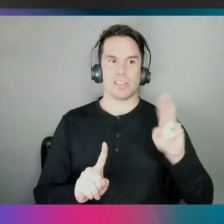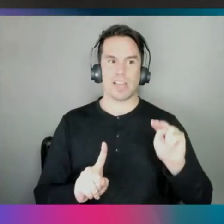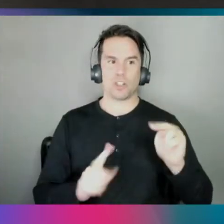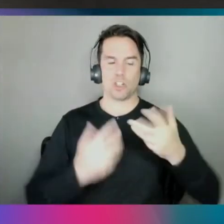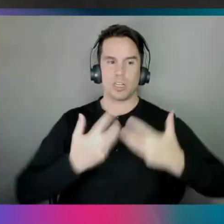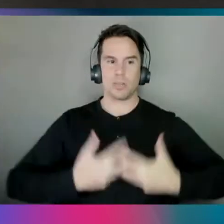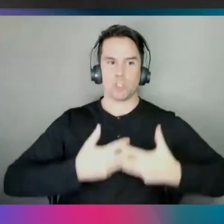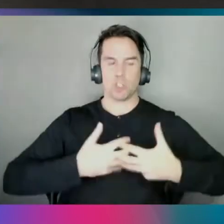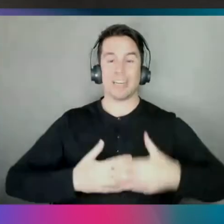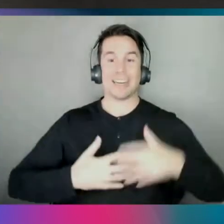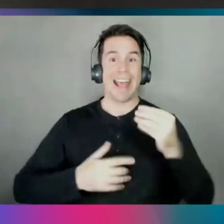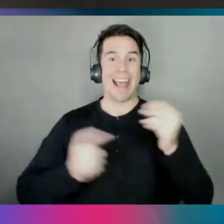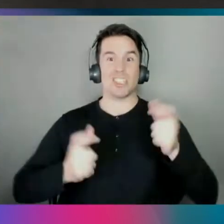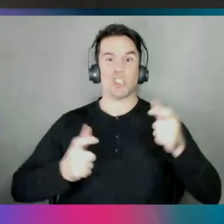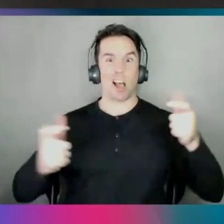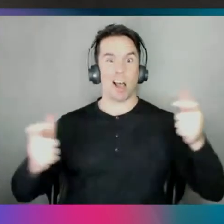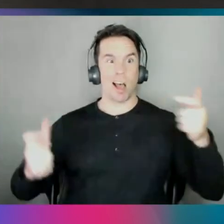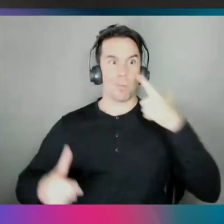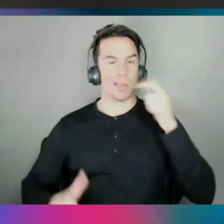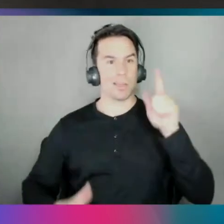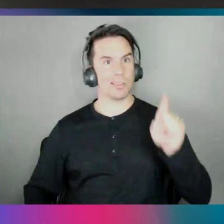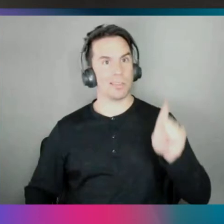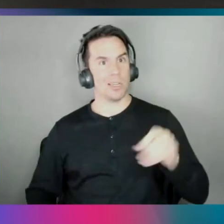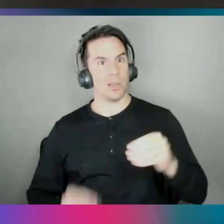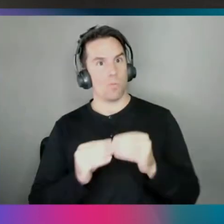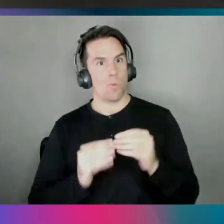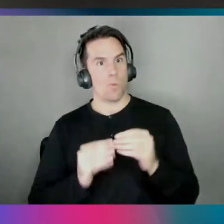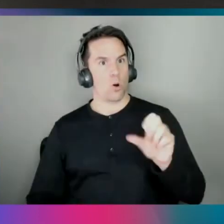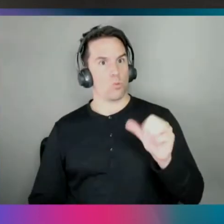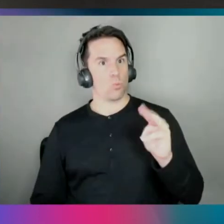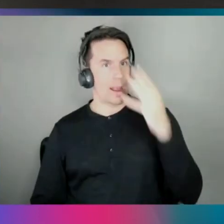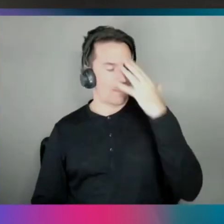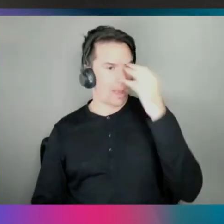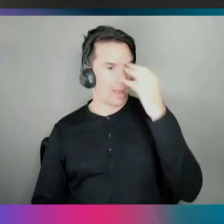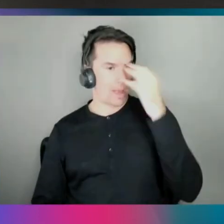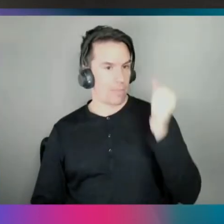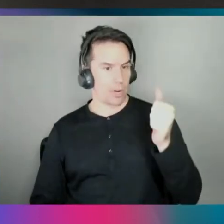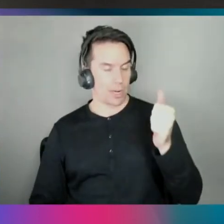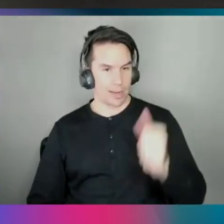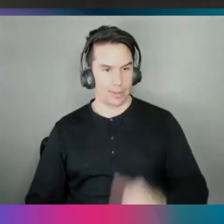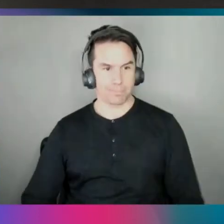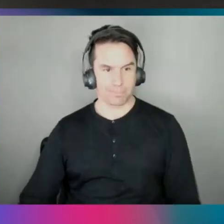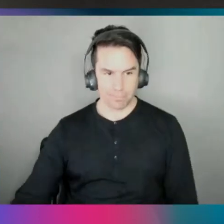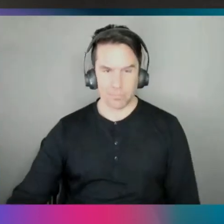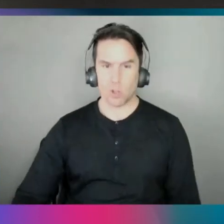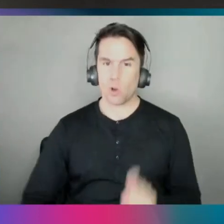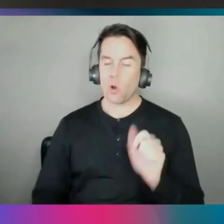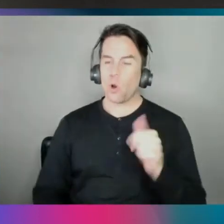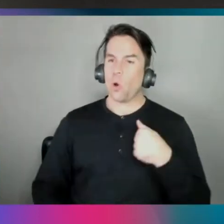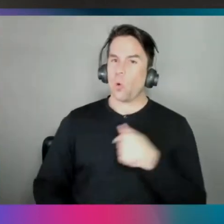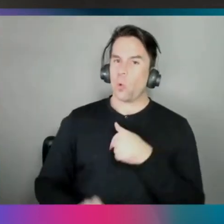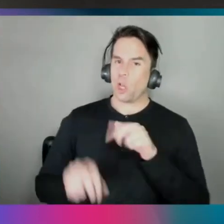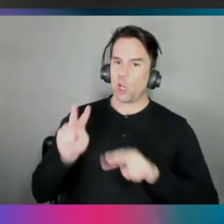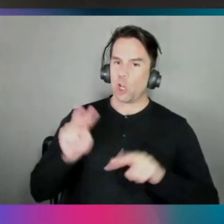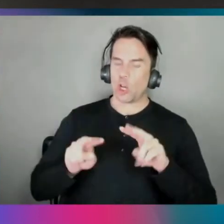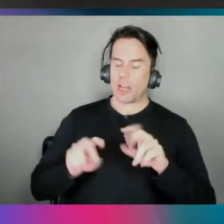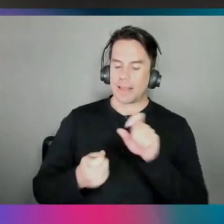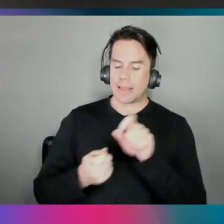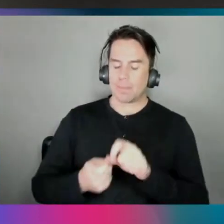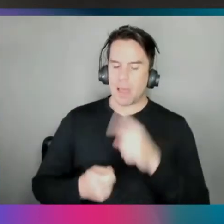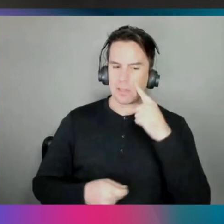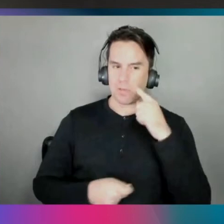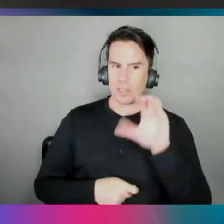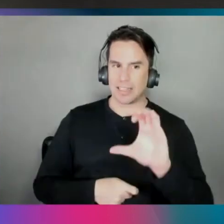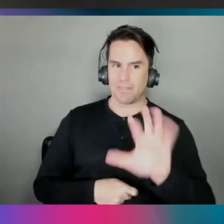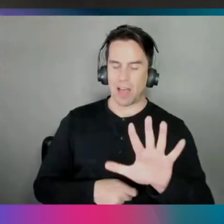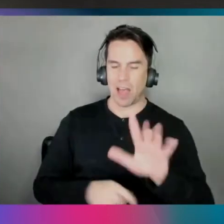Right, exactly. We could probably go look at the specs for the C5. And then the other thing, remember we said here's one of the key